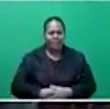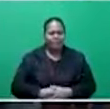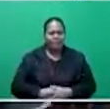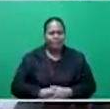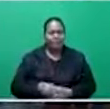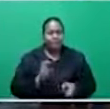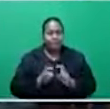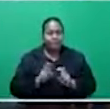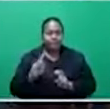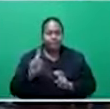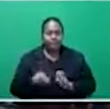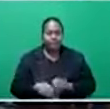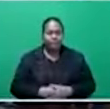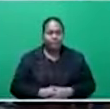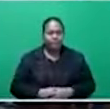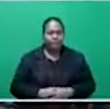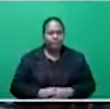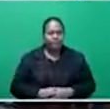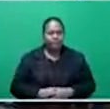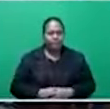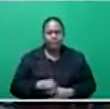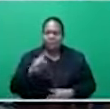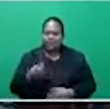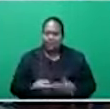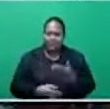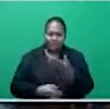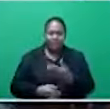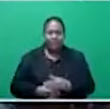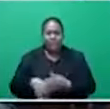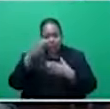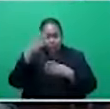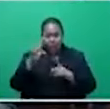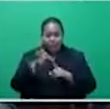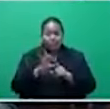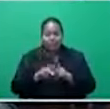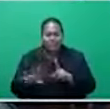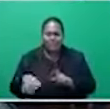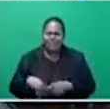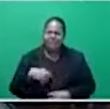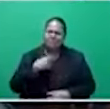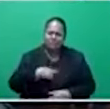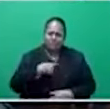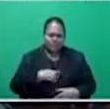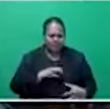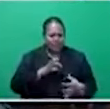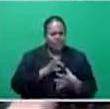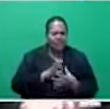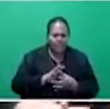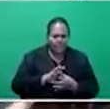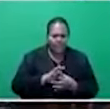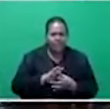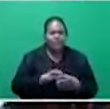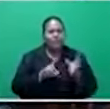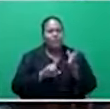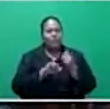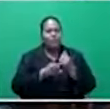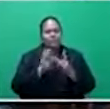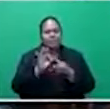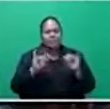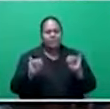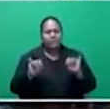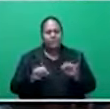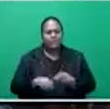problem is that, unfortunately for Honourable Prasad, he is very personally linked to this whole issue of USP. We all know.